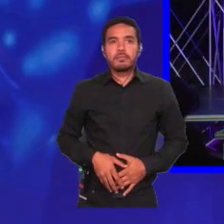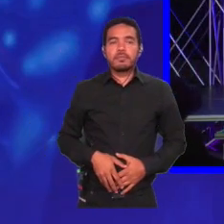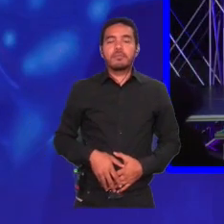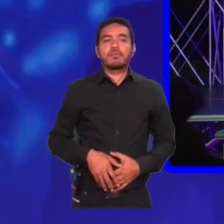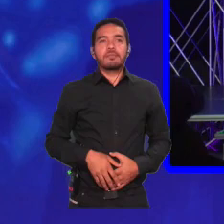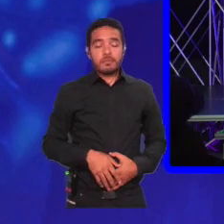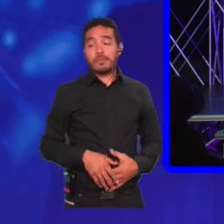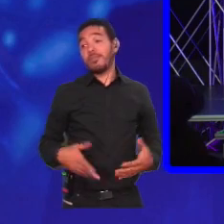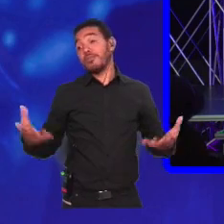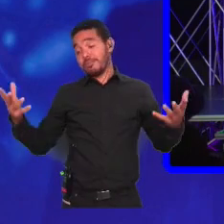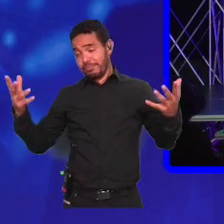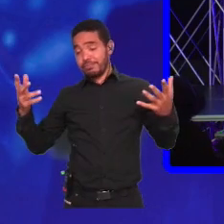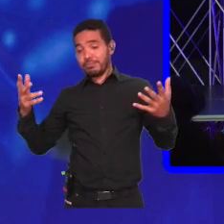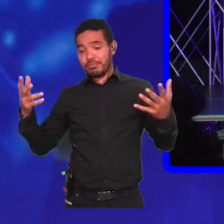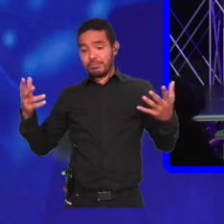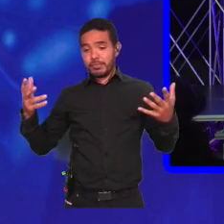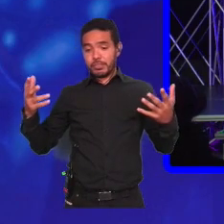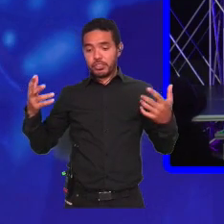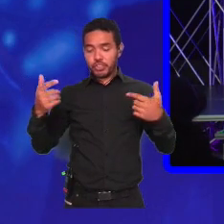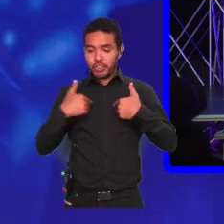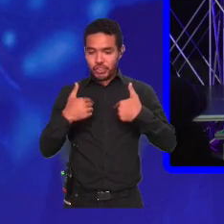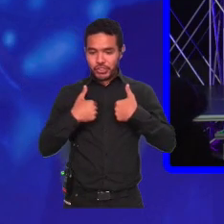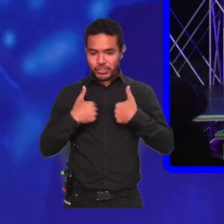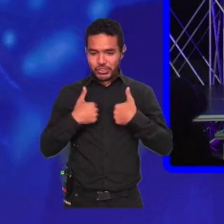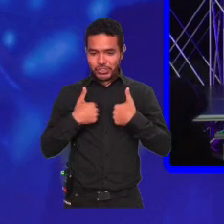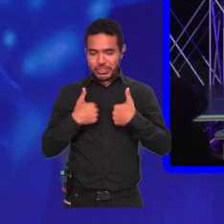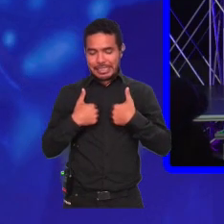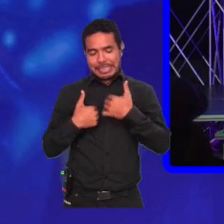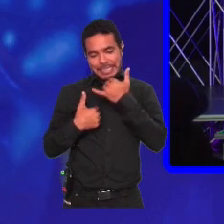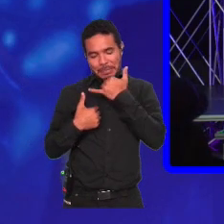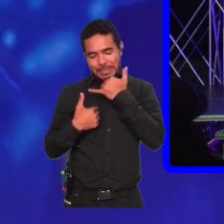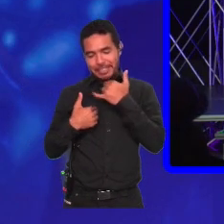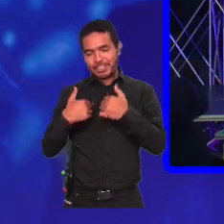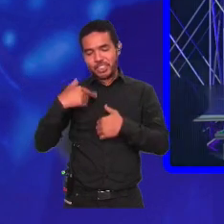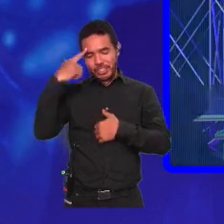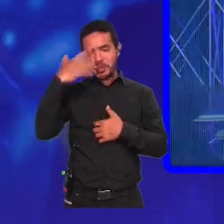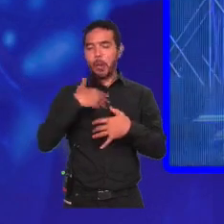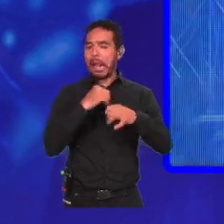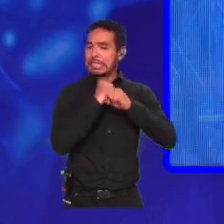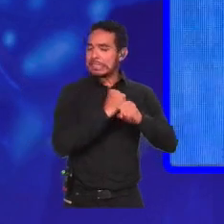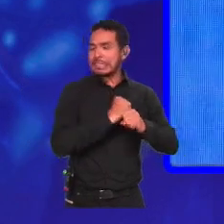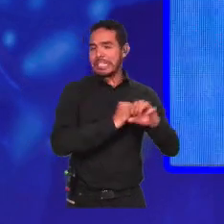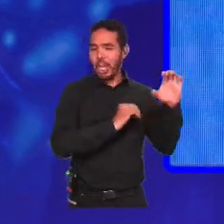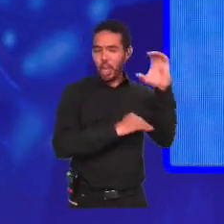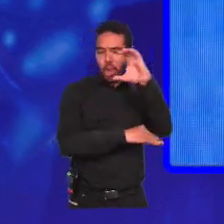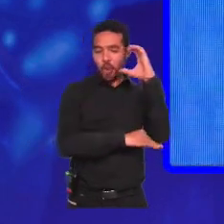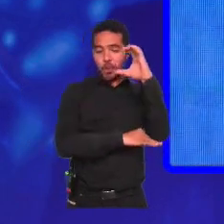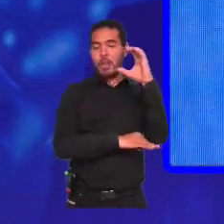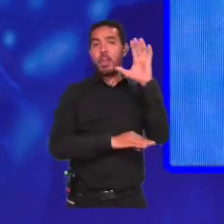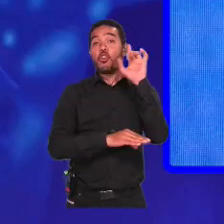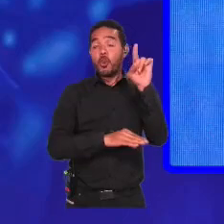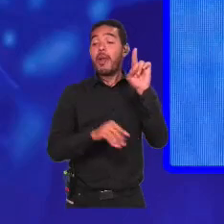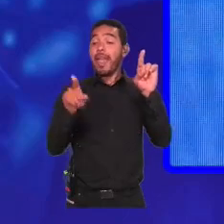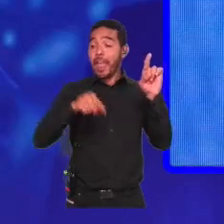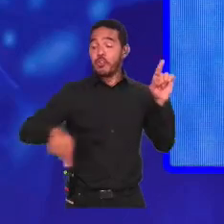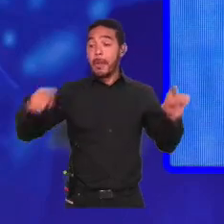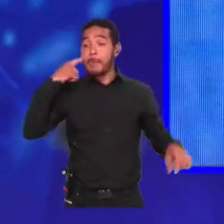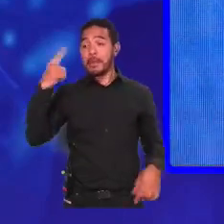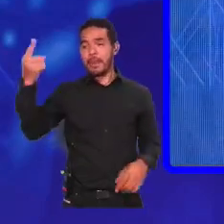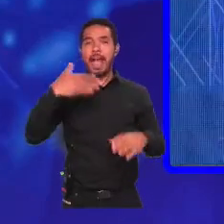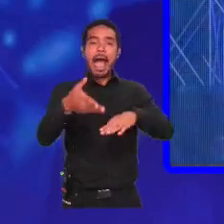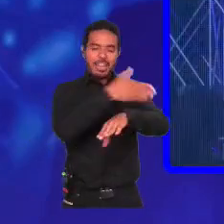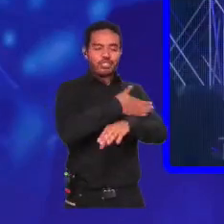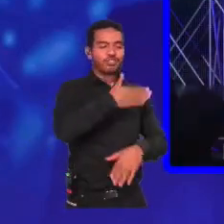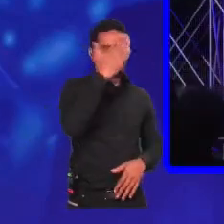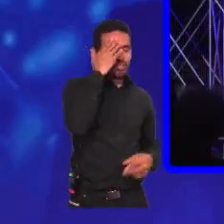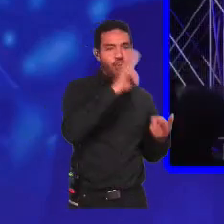don't want to answer this question yet, but I want to let my colleagues, because they have their first impression of Colombia. I'm curious what they think.